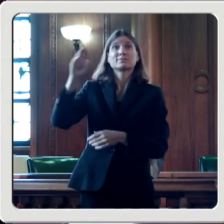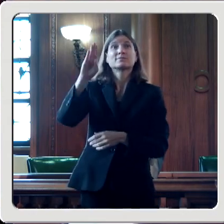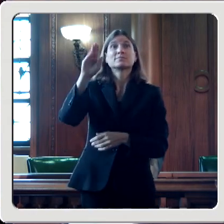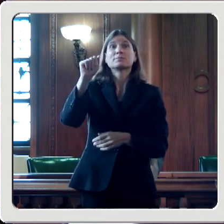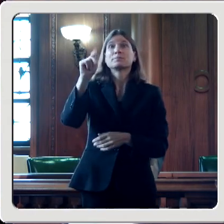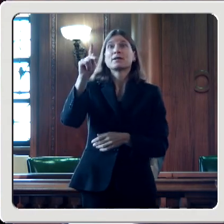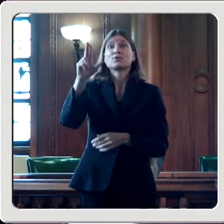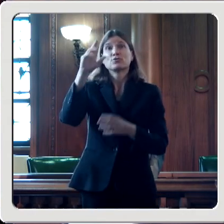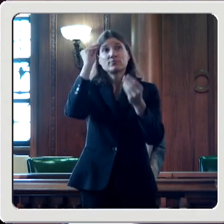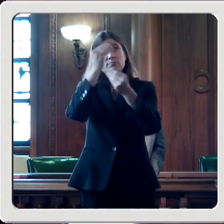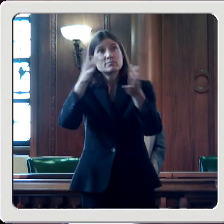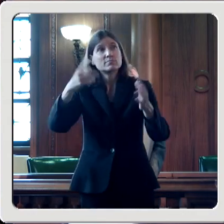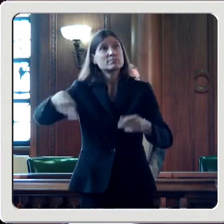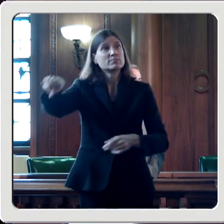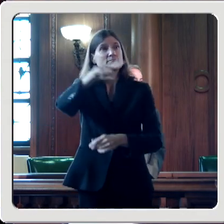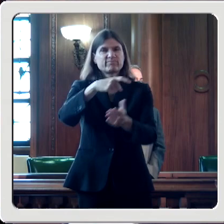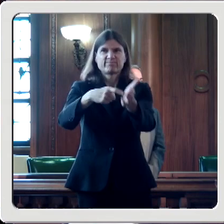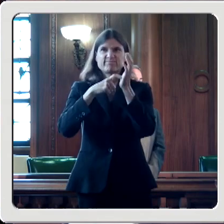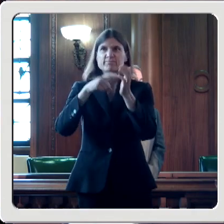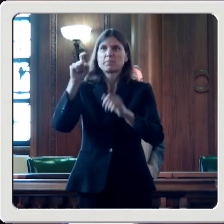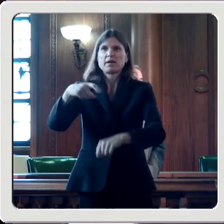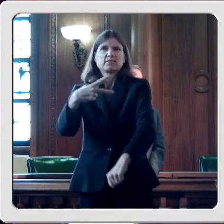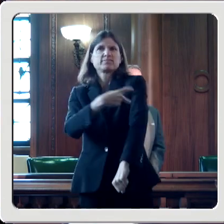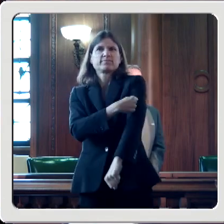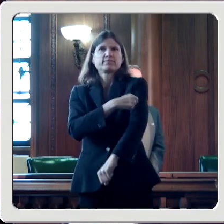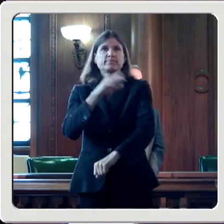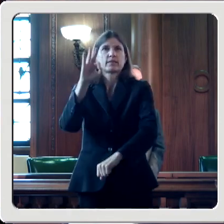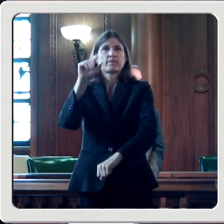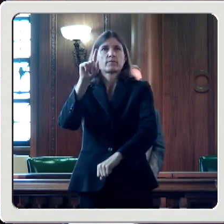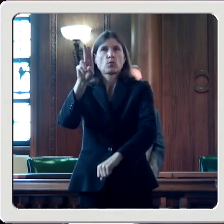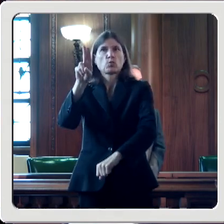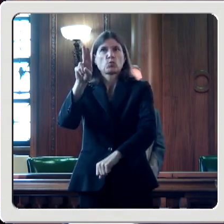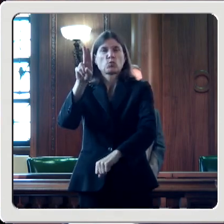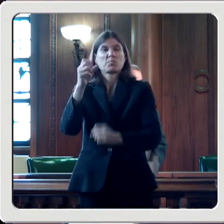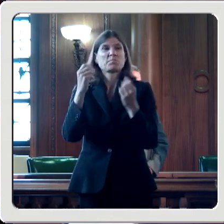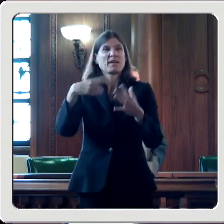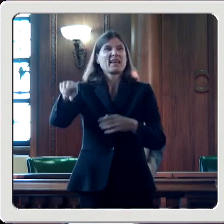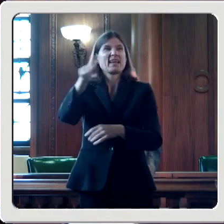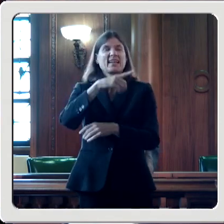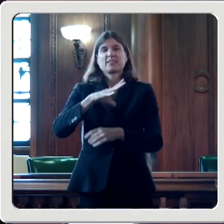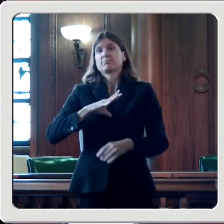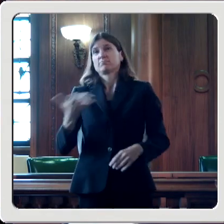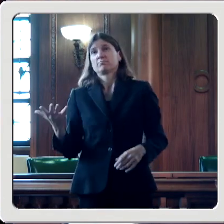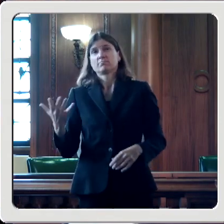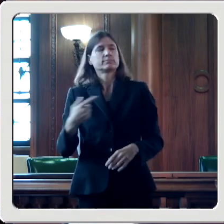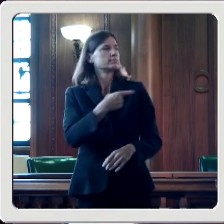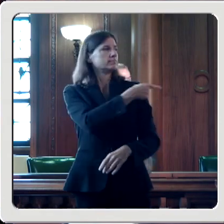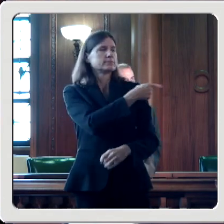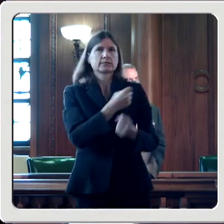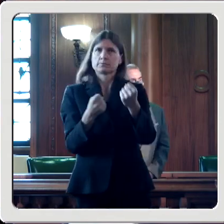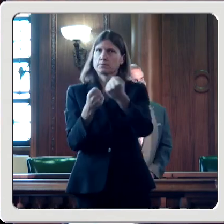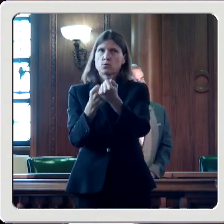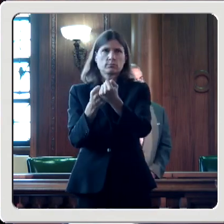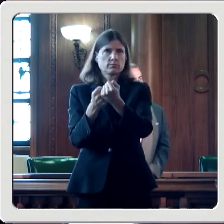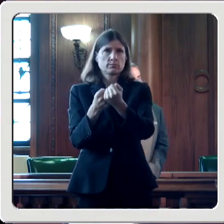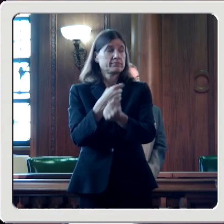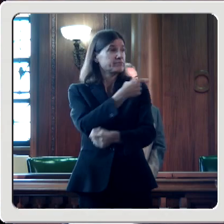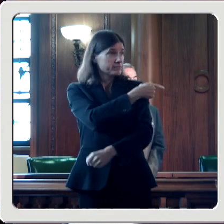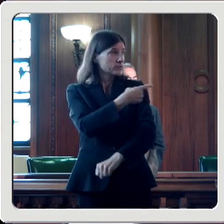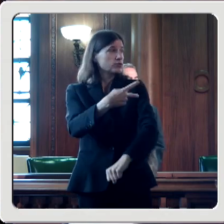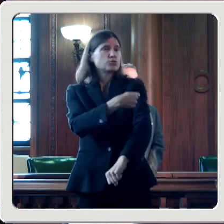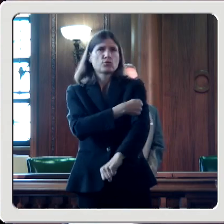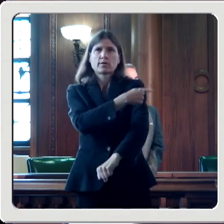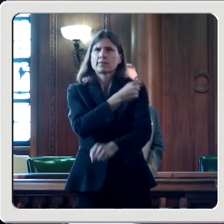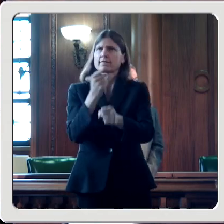I wanted to articulate that I'm fully supportive of the measure. I myself have gotten a flu shot each year for the last